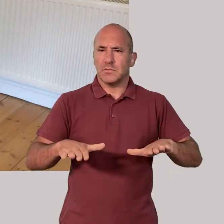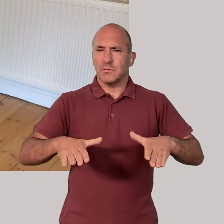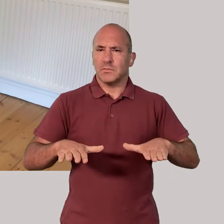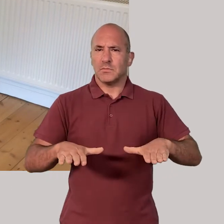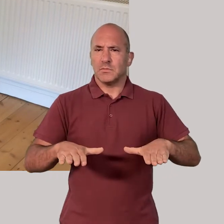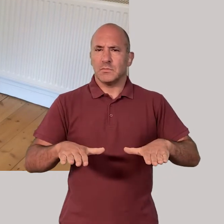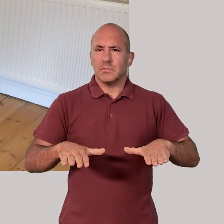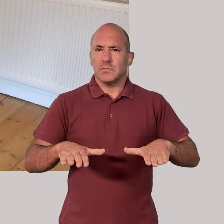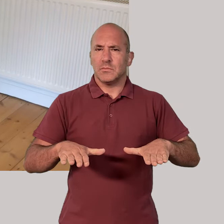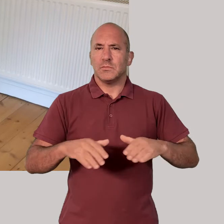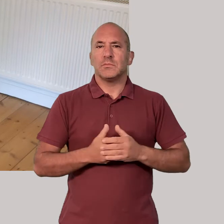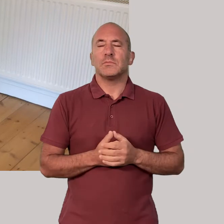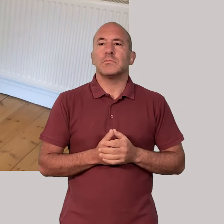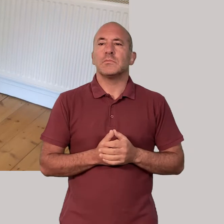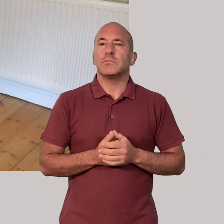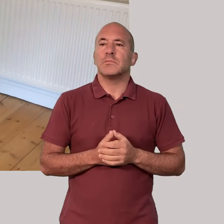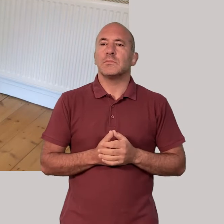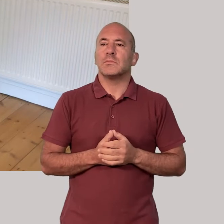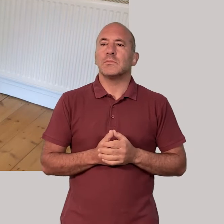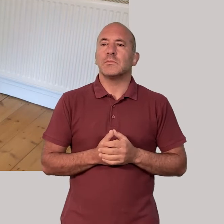feel warm or cool?